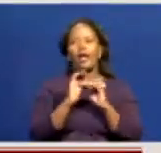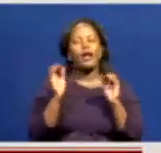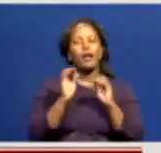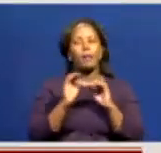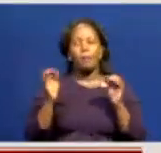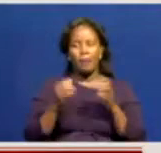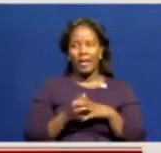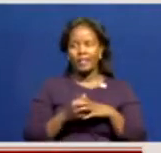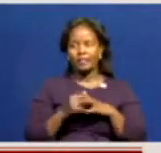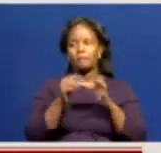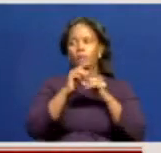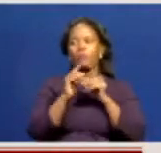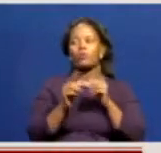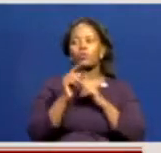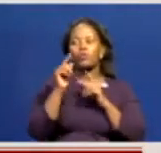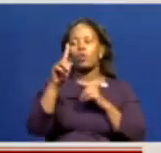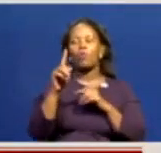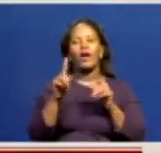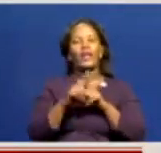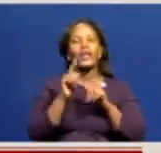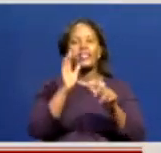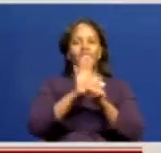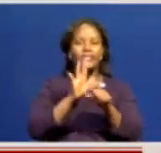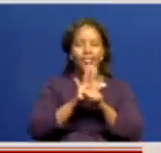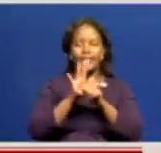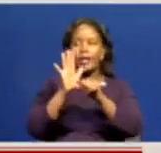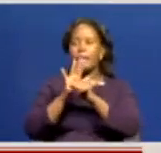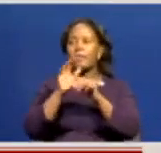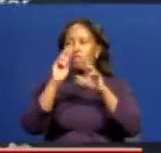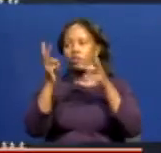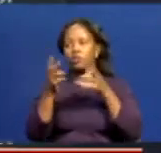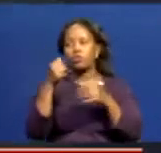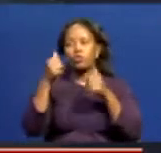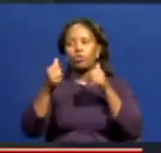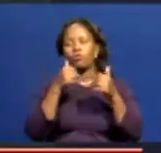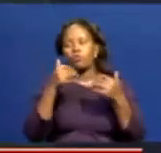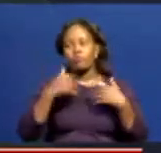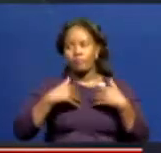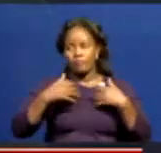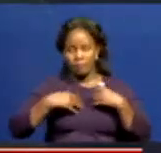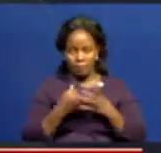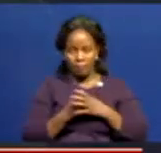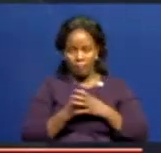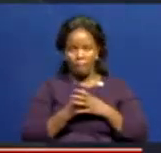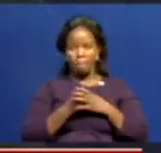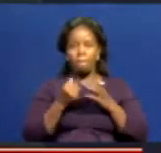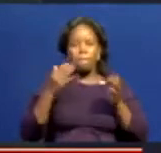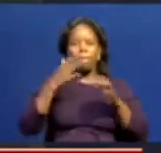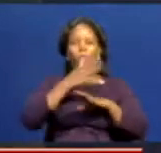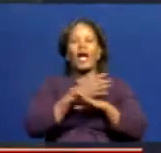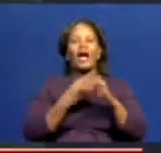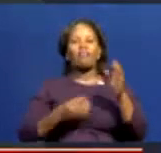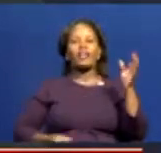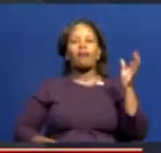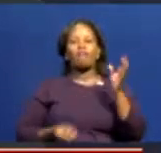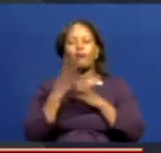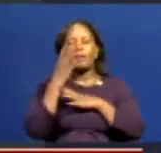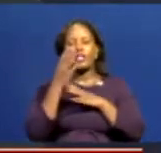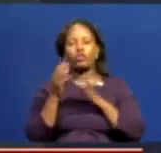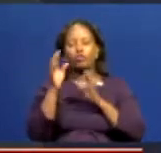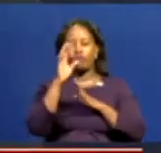time. There were not very many pieces issued, so they're unique in the market. Following the promulgation of the Constitution